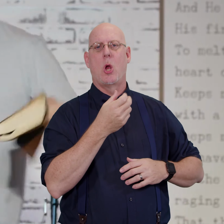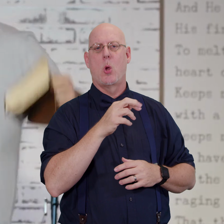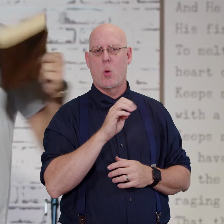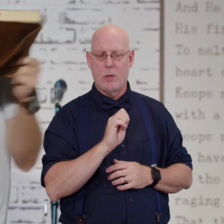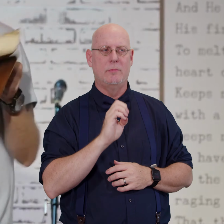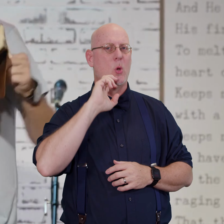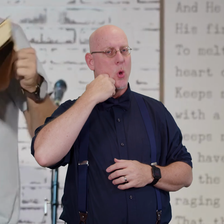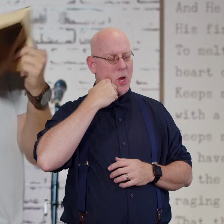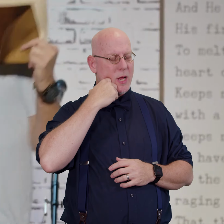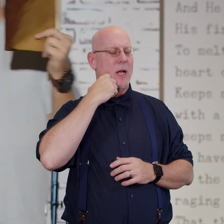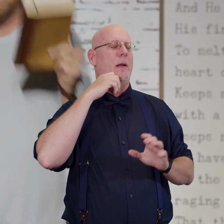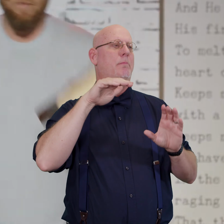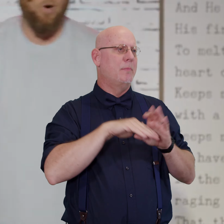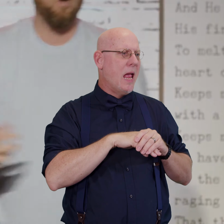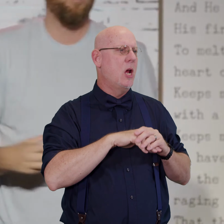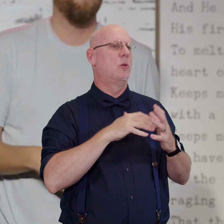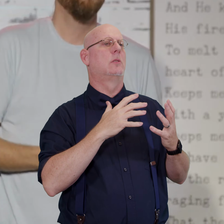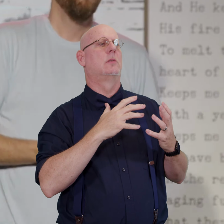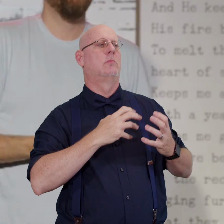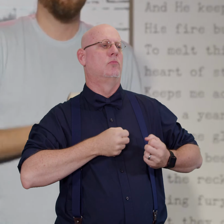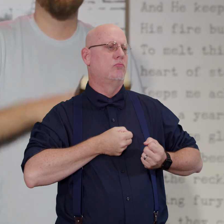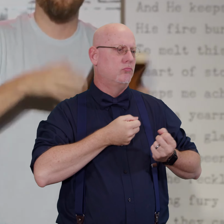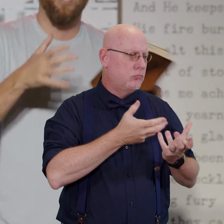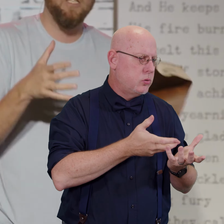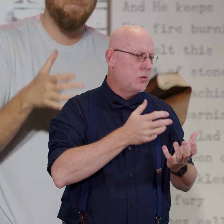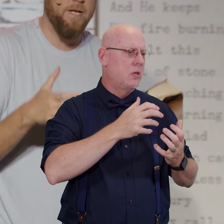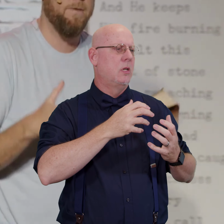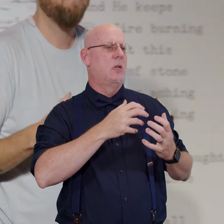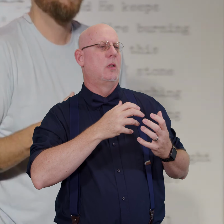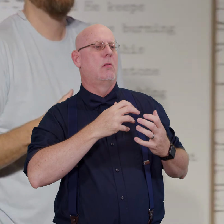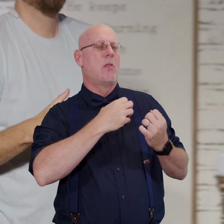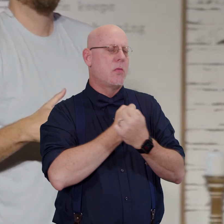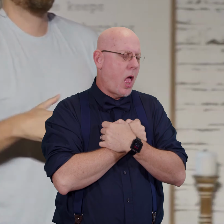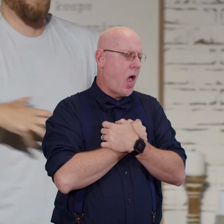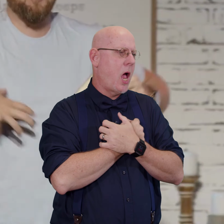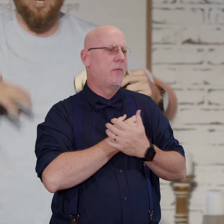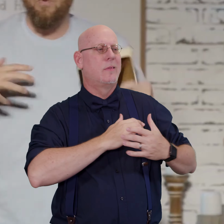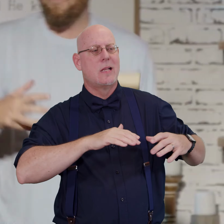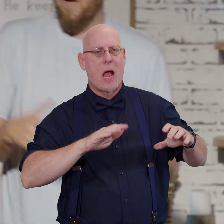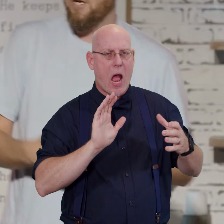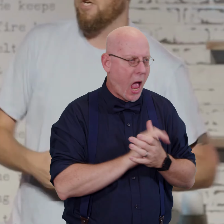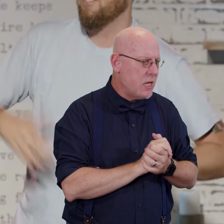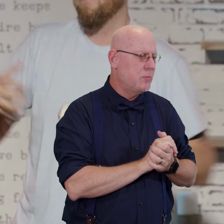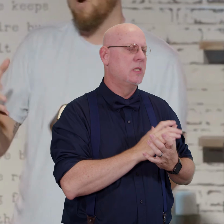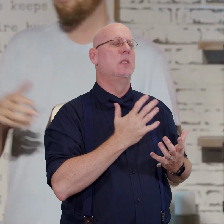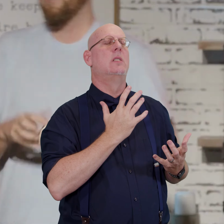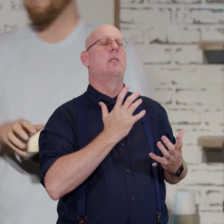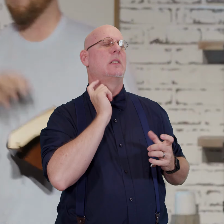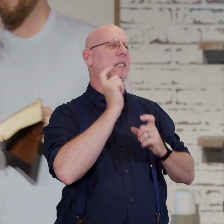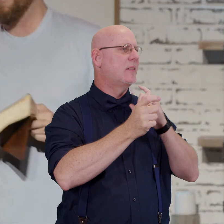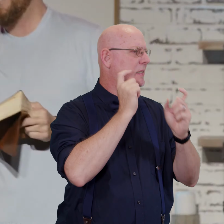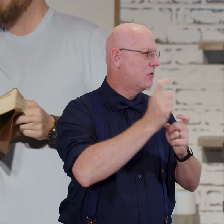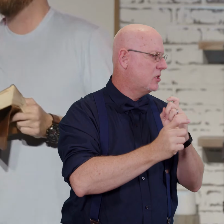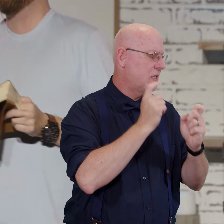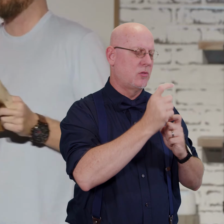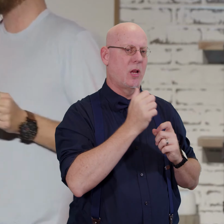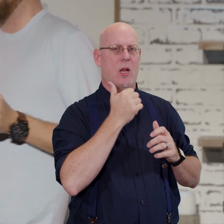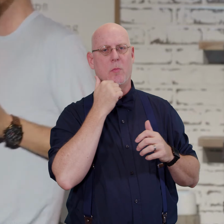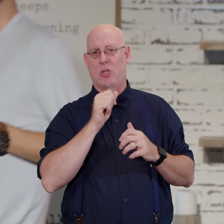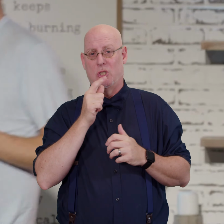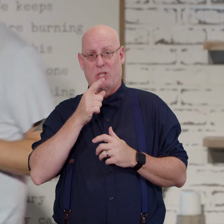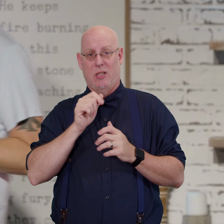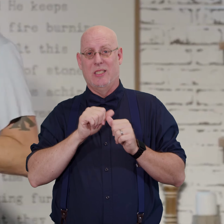this whore, he marries her, he pours his love upon her, he becomes her husband, showers her with affection, devotion, and yet she continues to